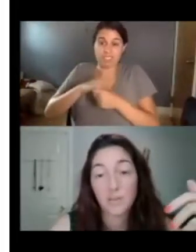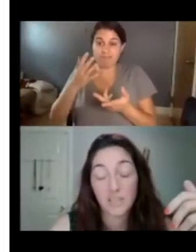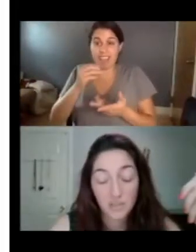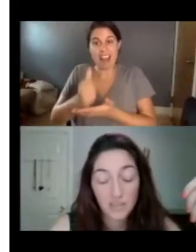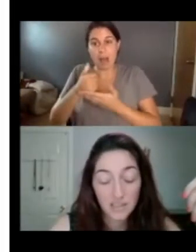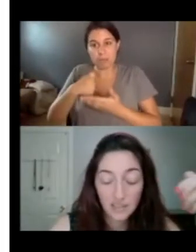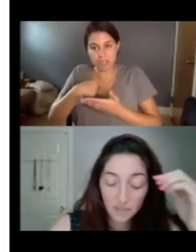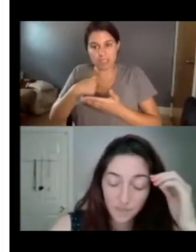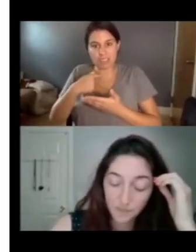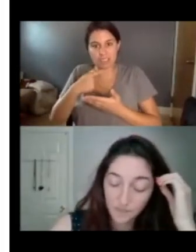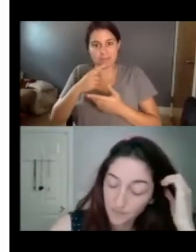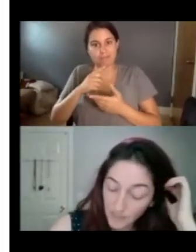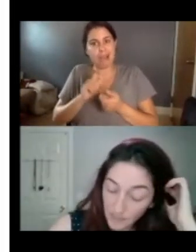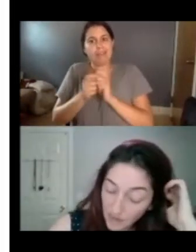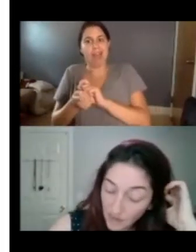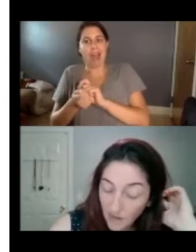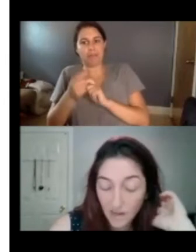to emotional experiences.